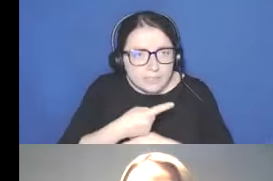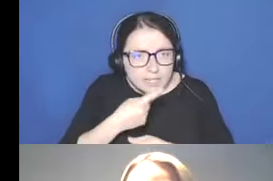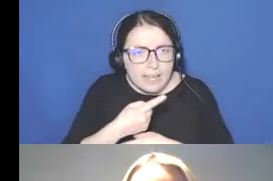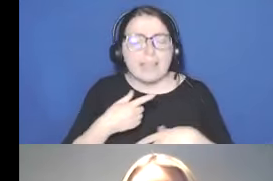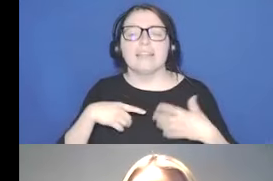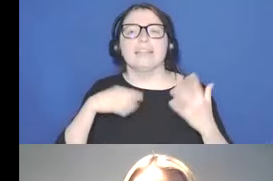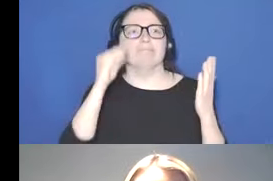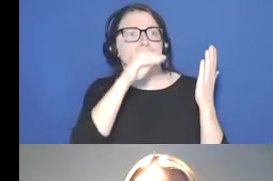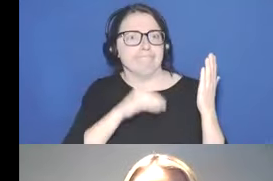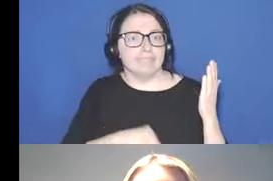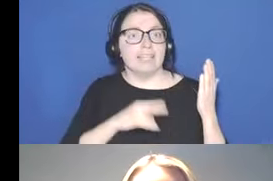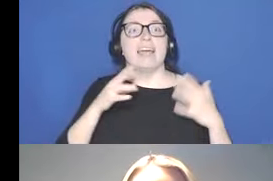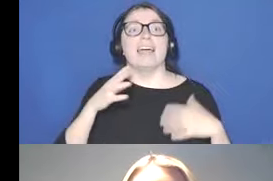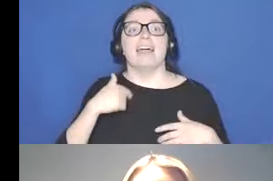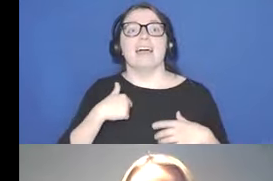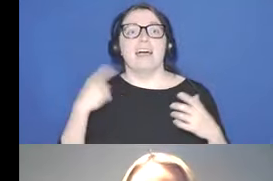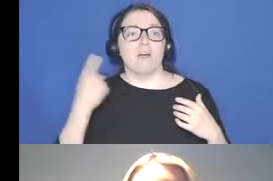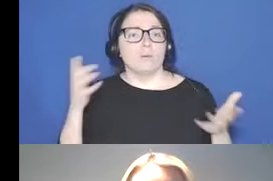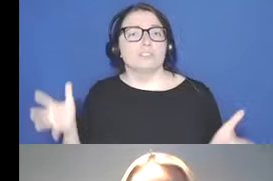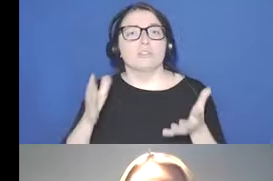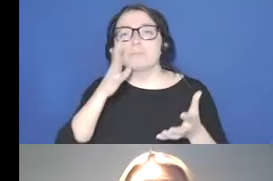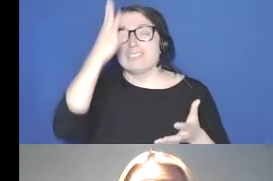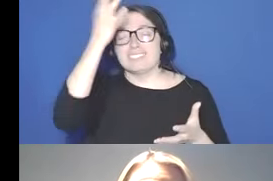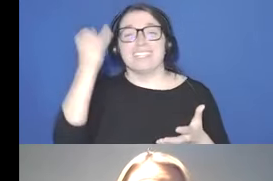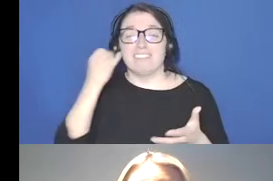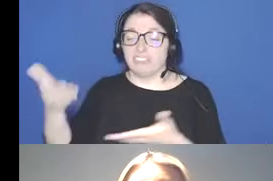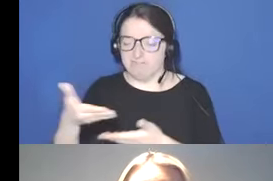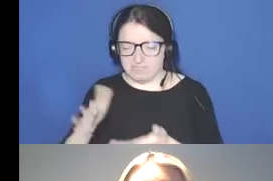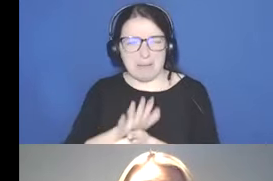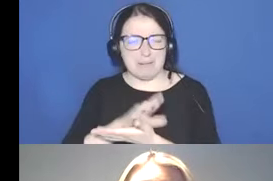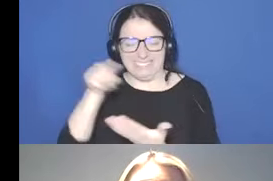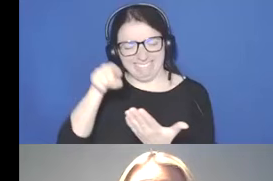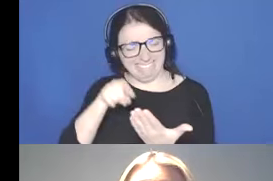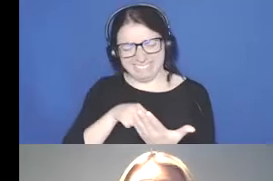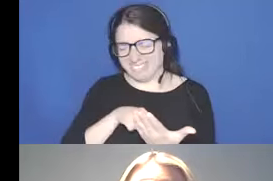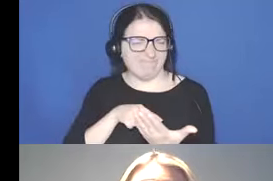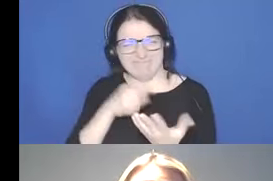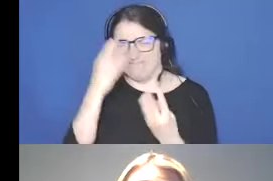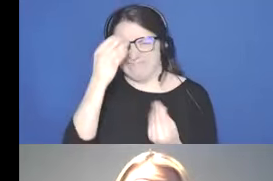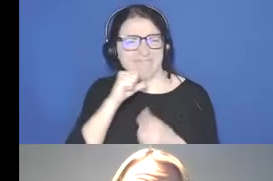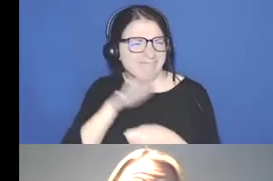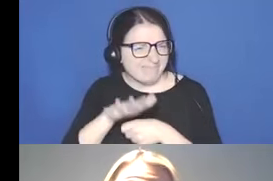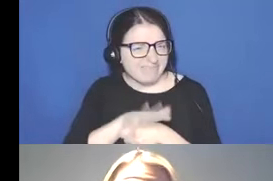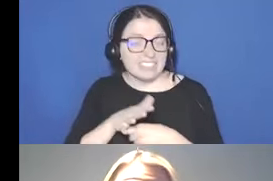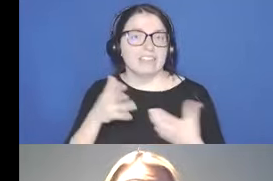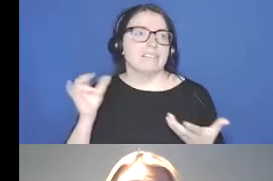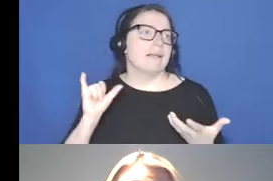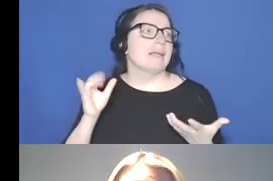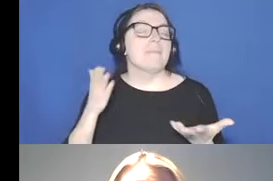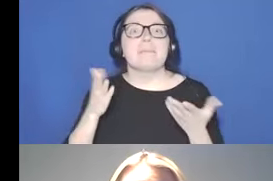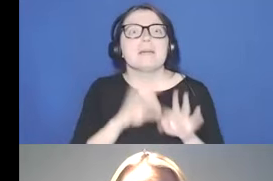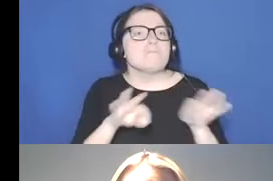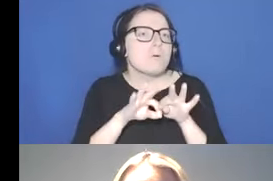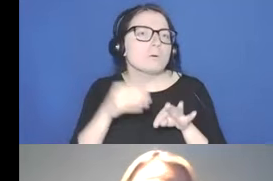not giving you everything that you want, there might be things that are really important for you to know, like, did they have a bowel movement